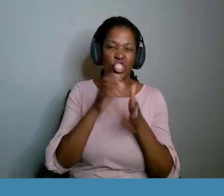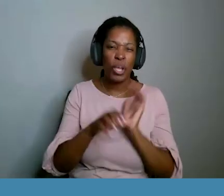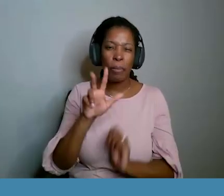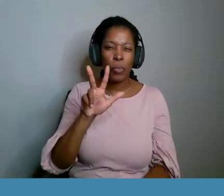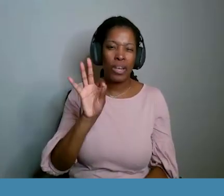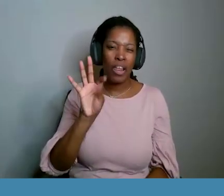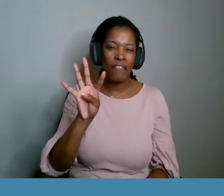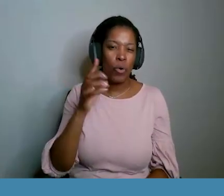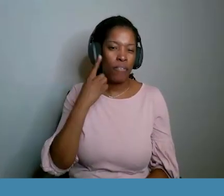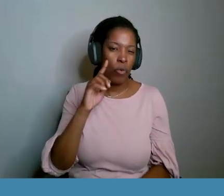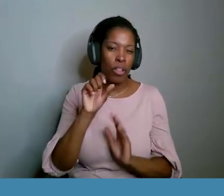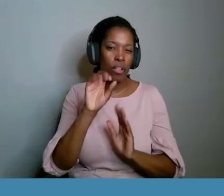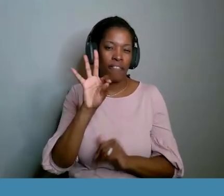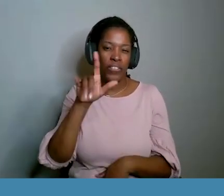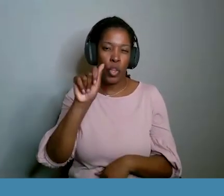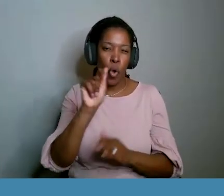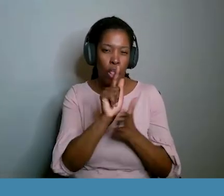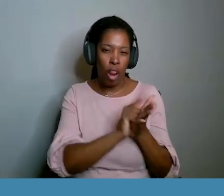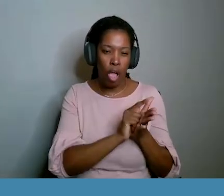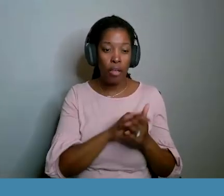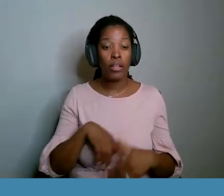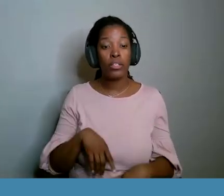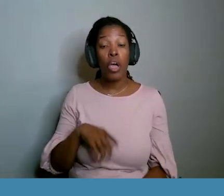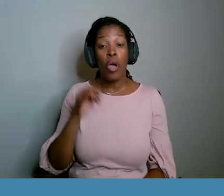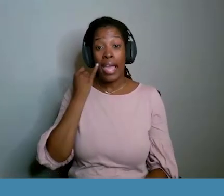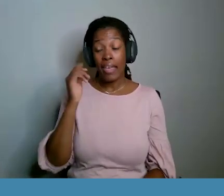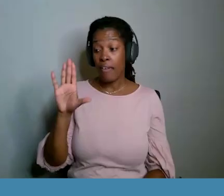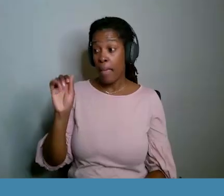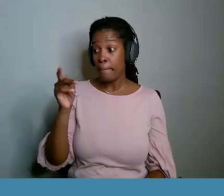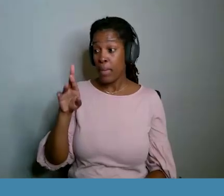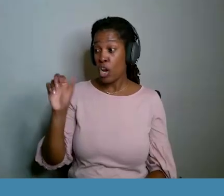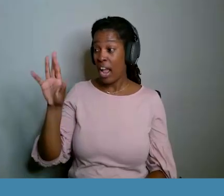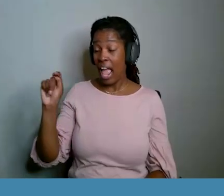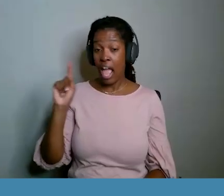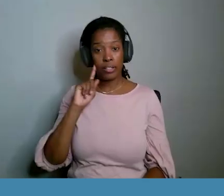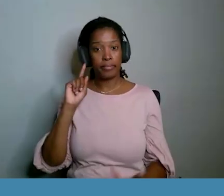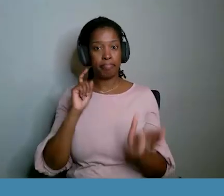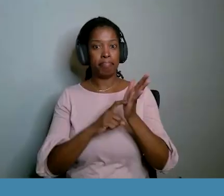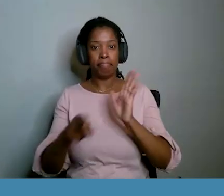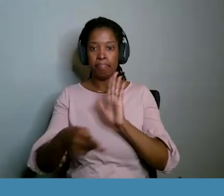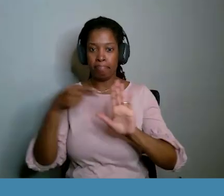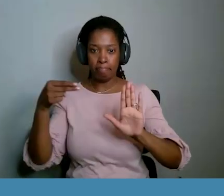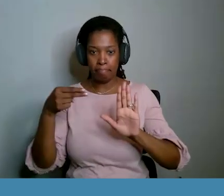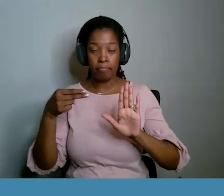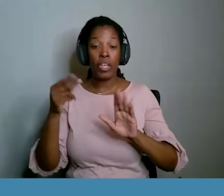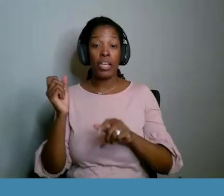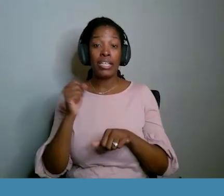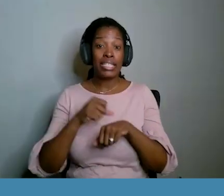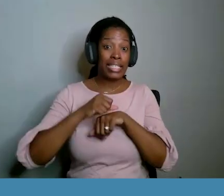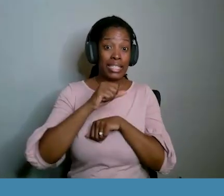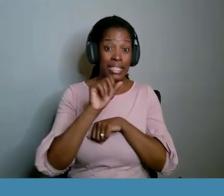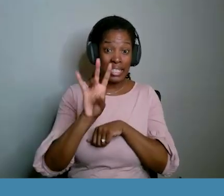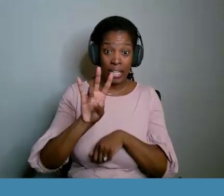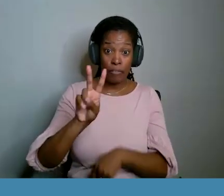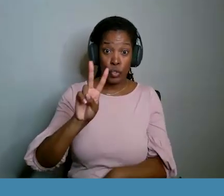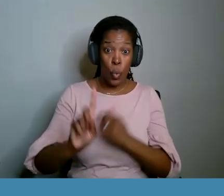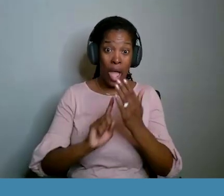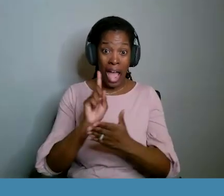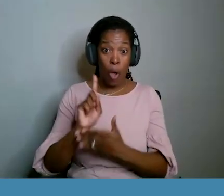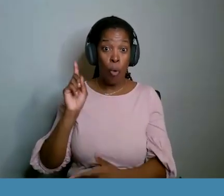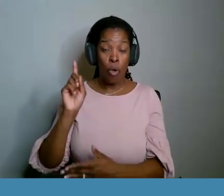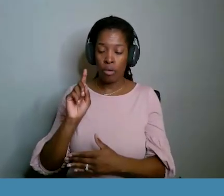is Baker Acted to a receiving facility, and after the 72 hours and they're unable to be stabilized,